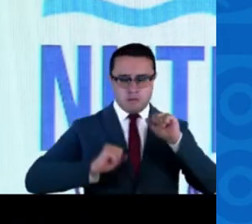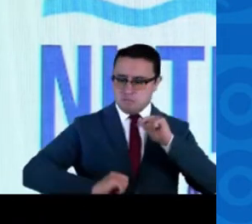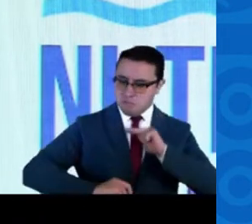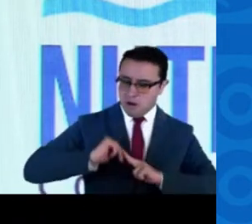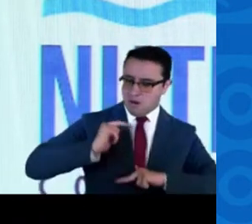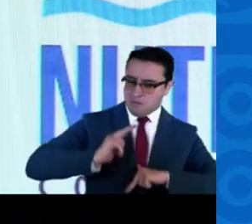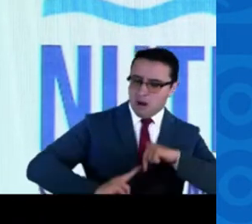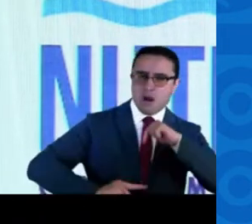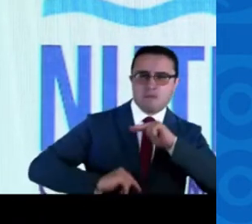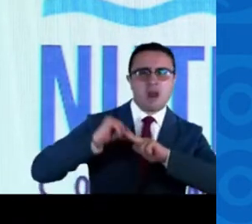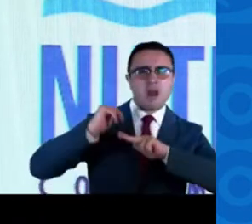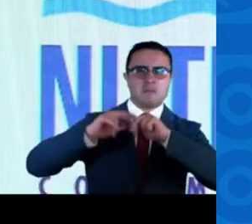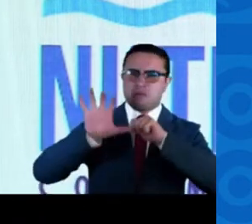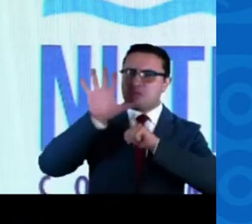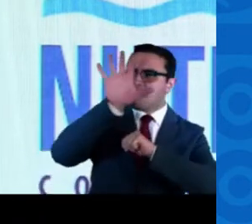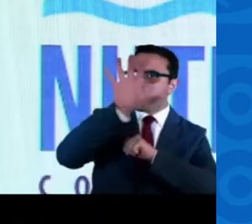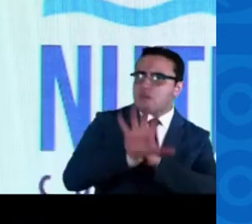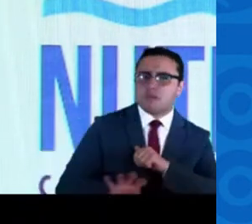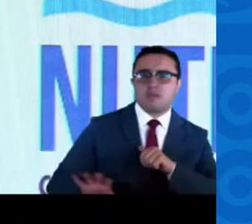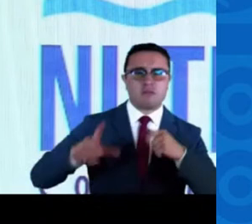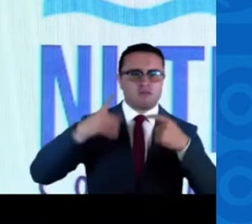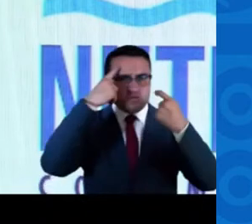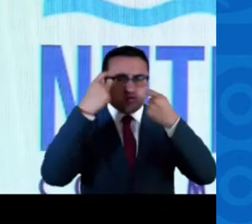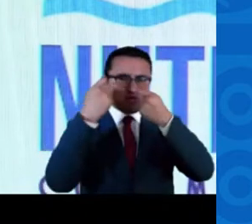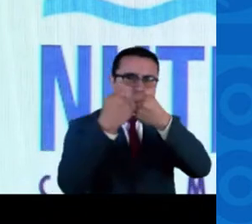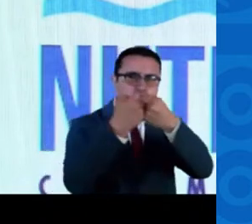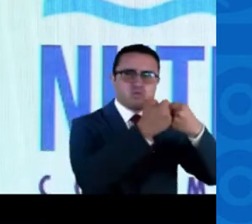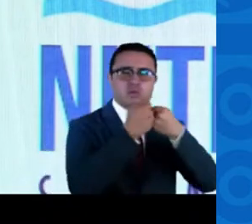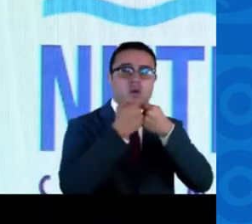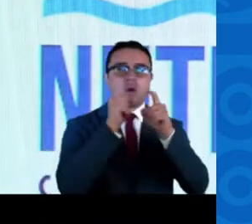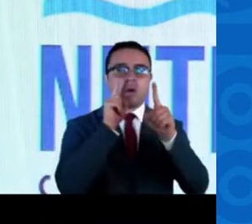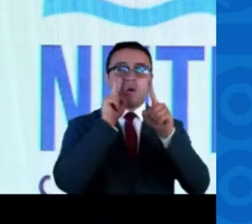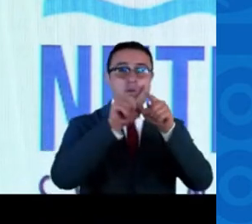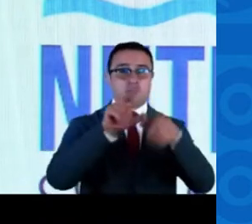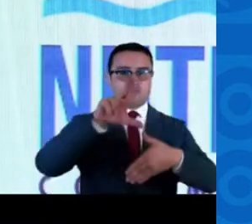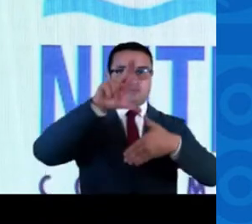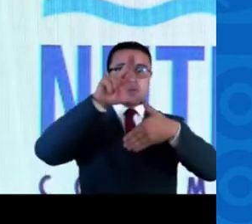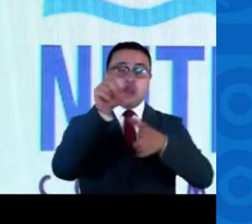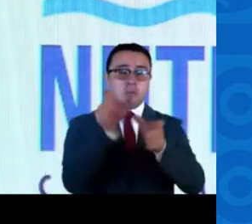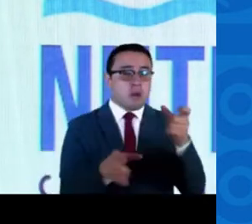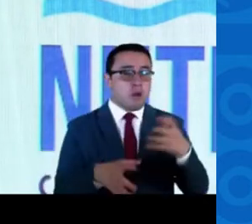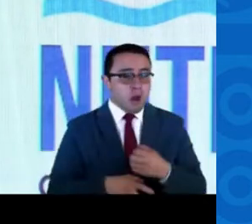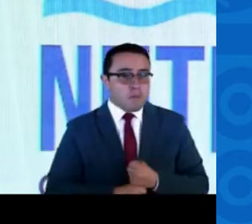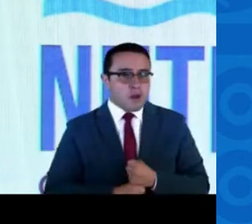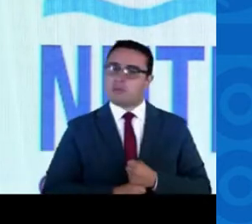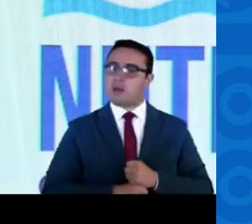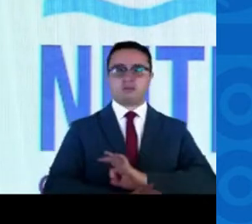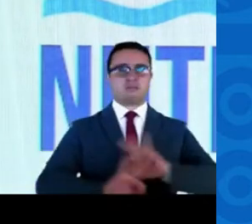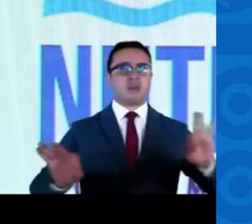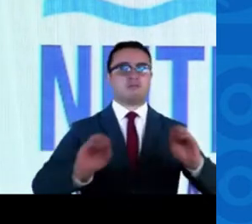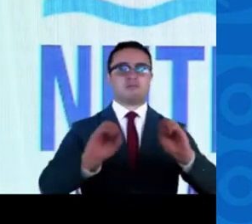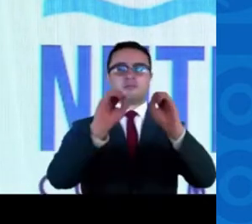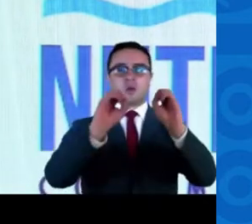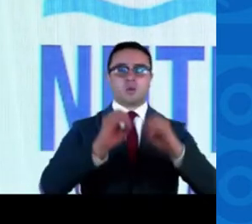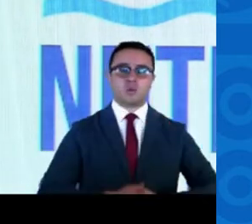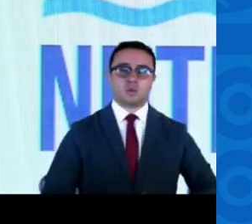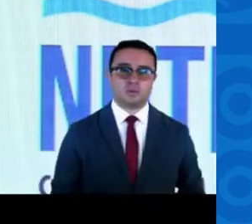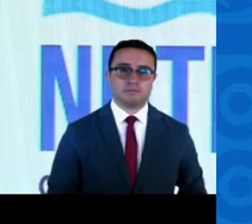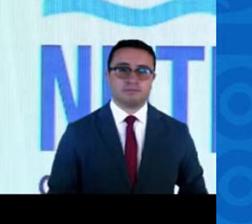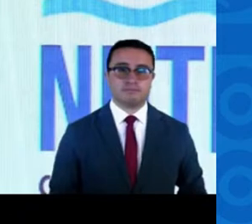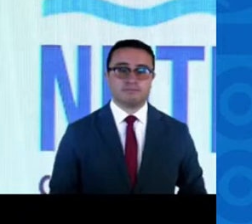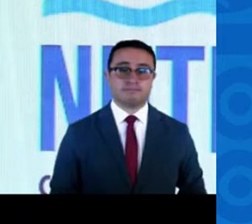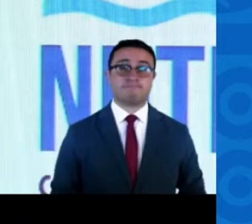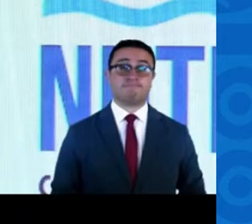different angles of society, so that we can also consolidate alliances and partnerships for a zero hunger Latin